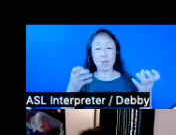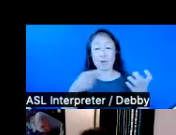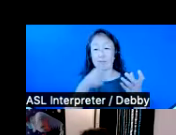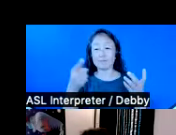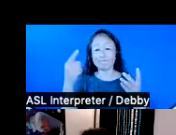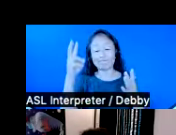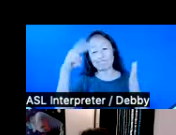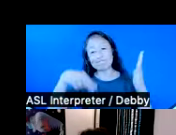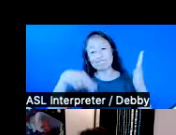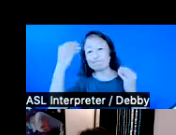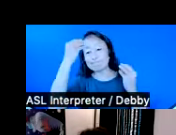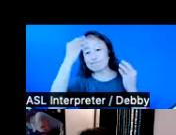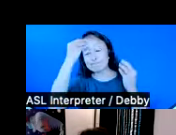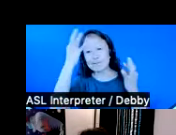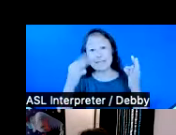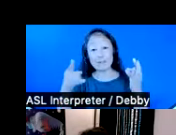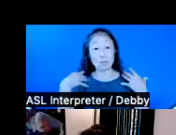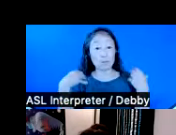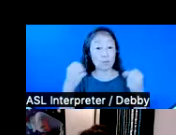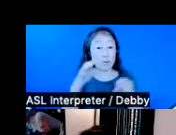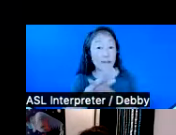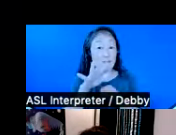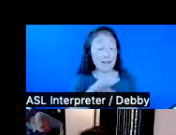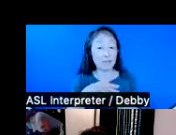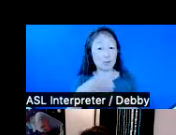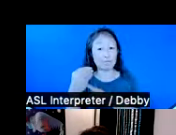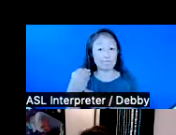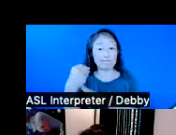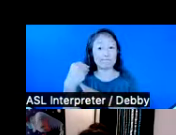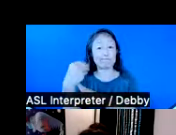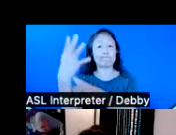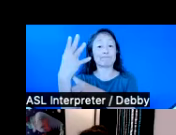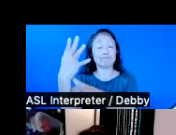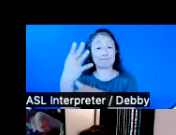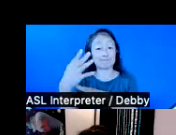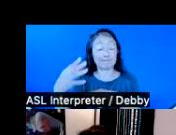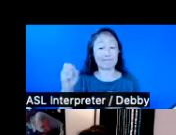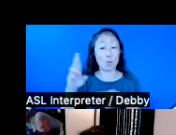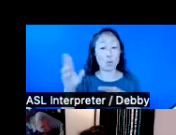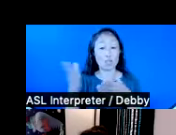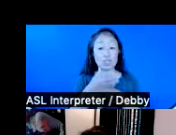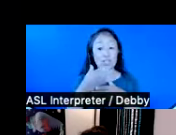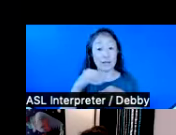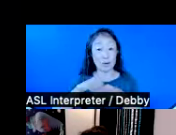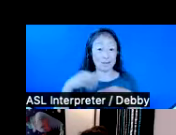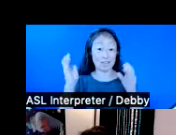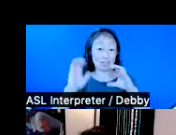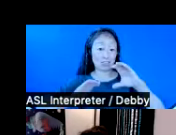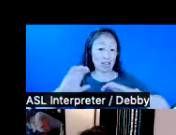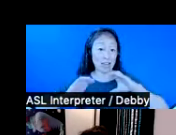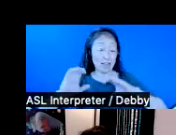in the chat, I would really appreciate it. But thinking about the definition of mental health,